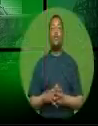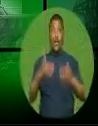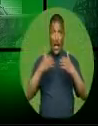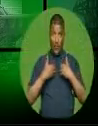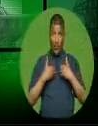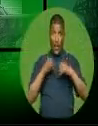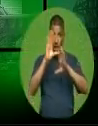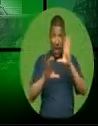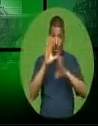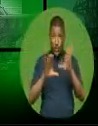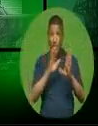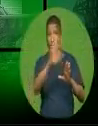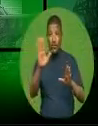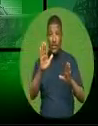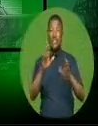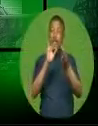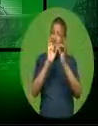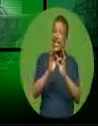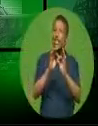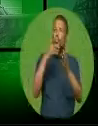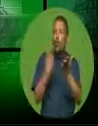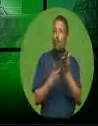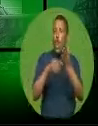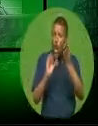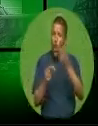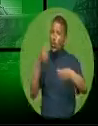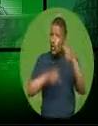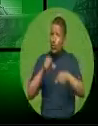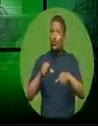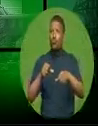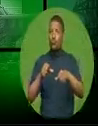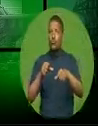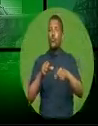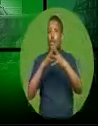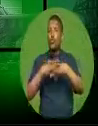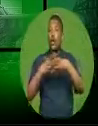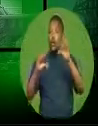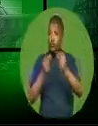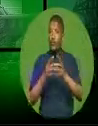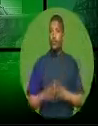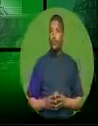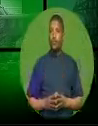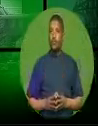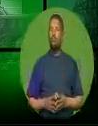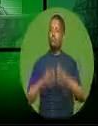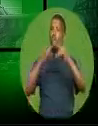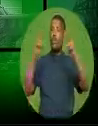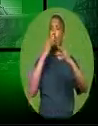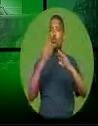Have you evaluated the implications of the low contribution of the industrial group? Very